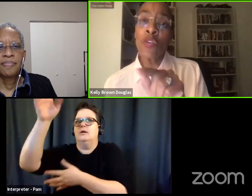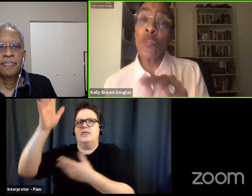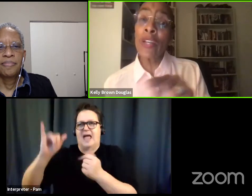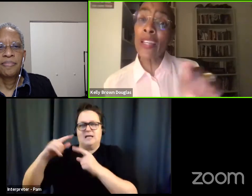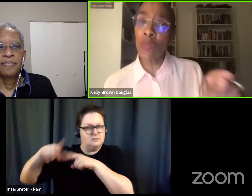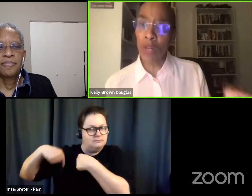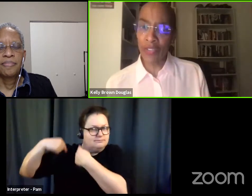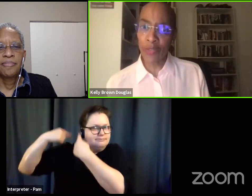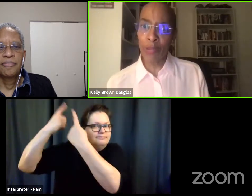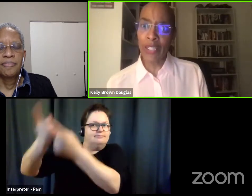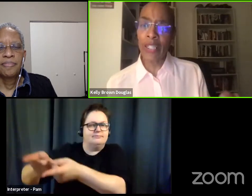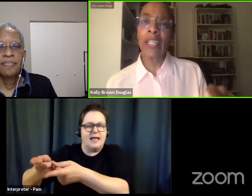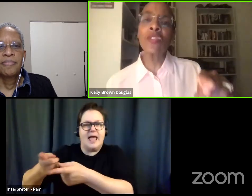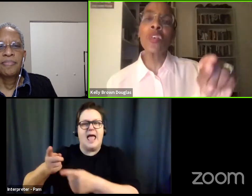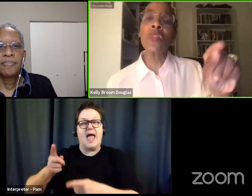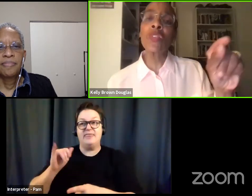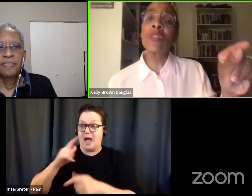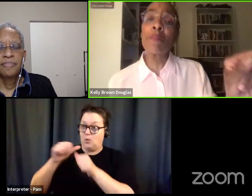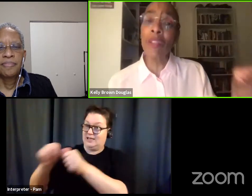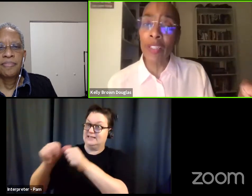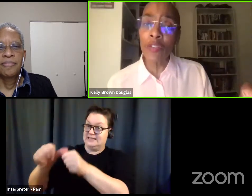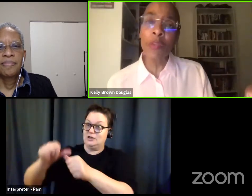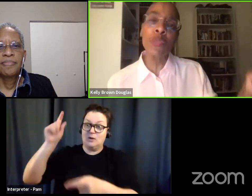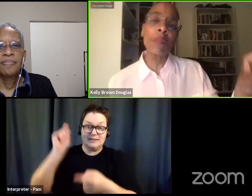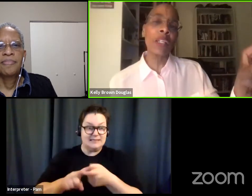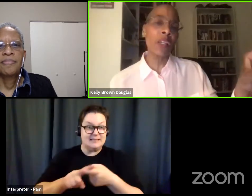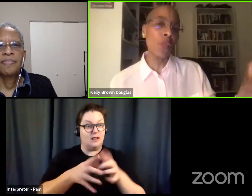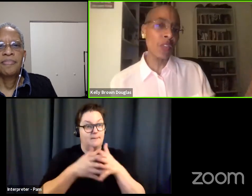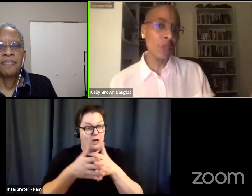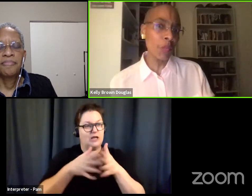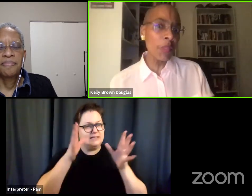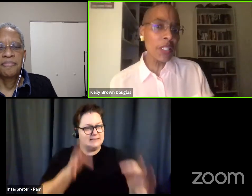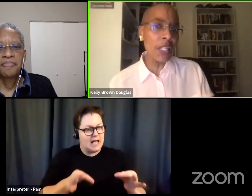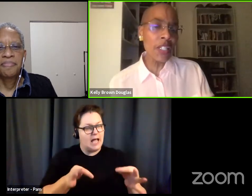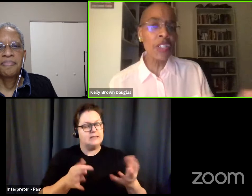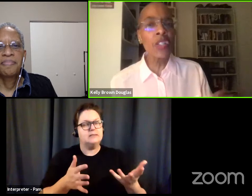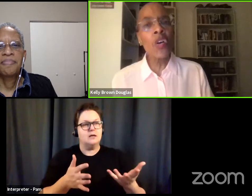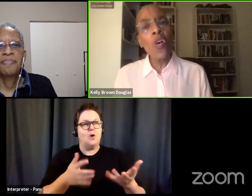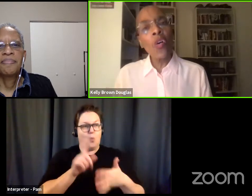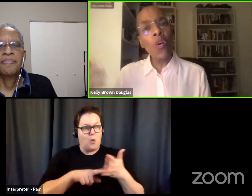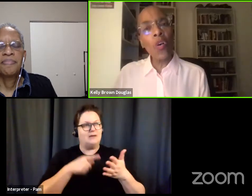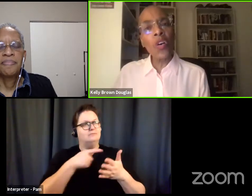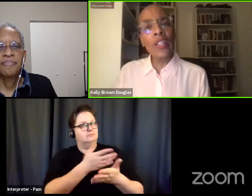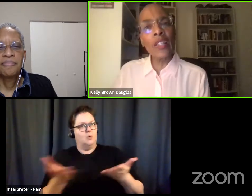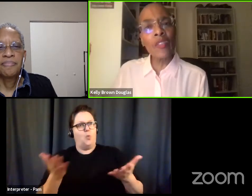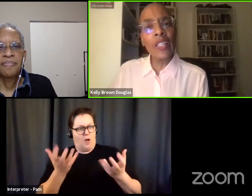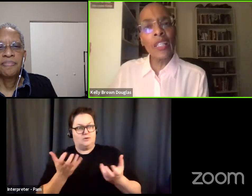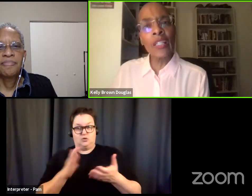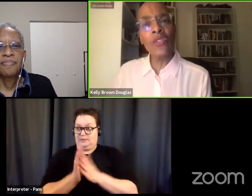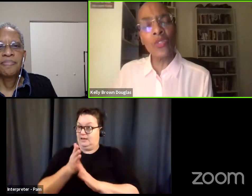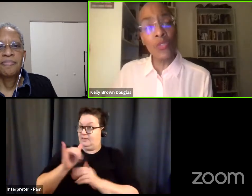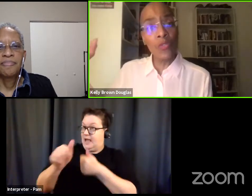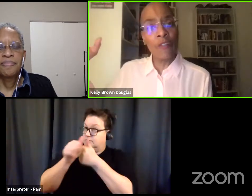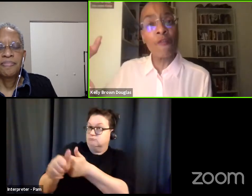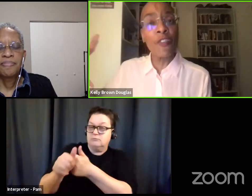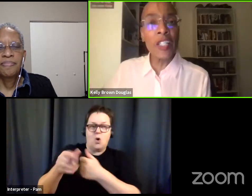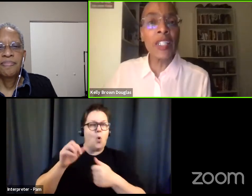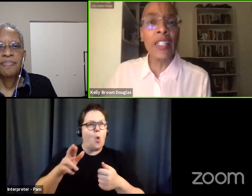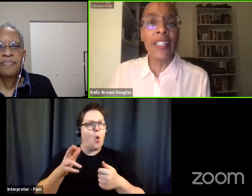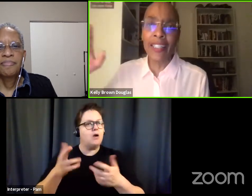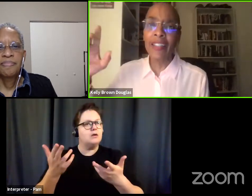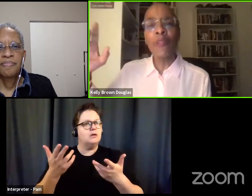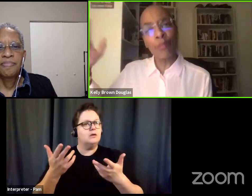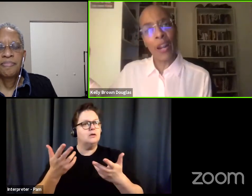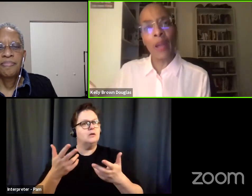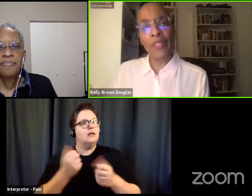decides who it wants to be and gets over its ambivalence between being a white supremacist nation or living into the